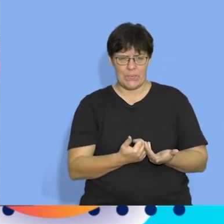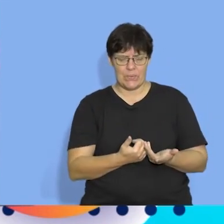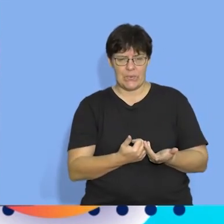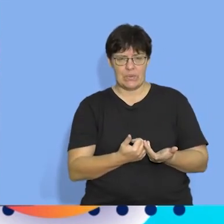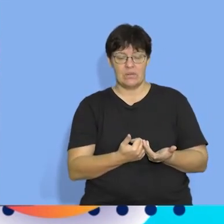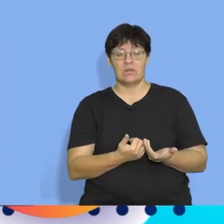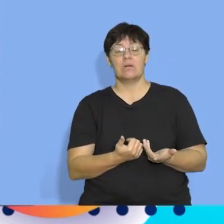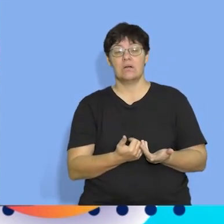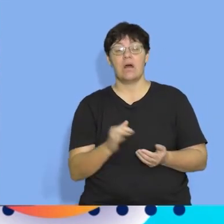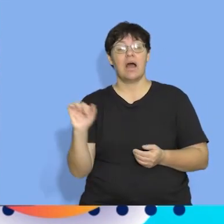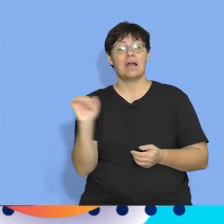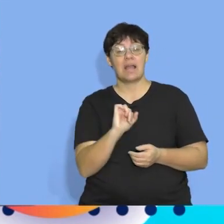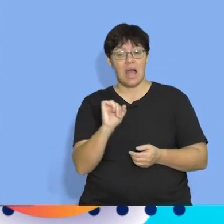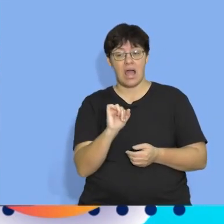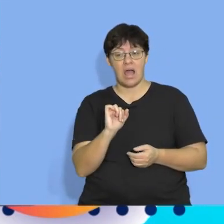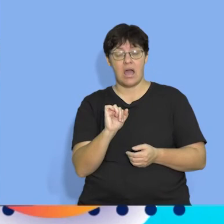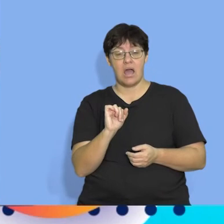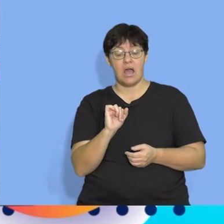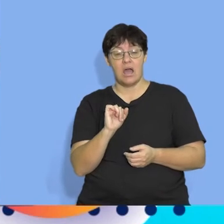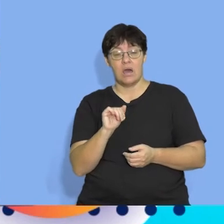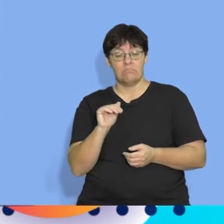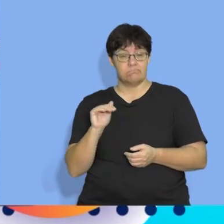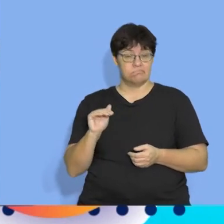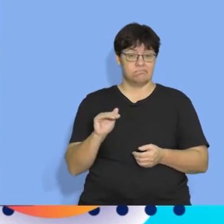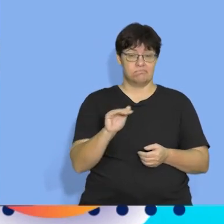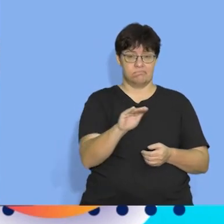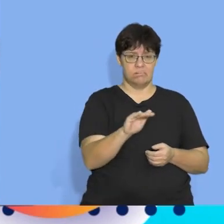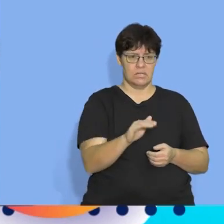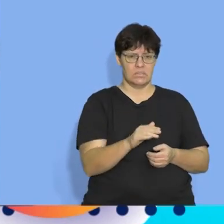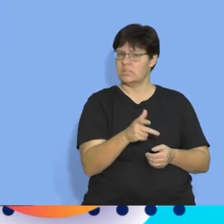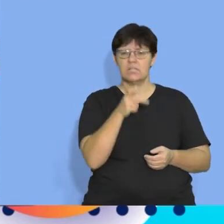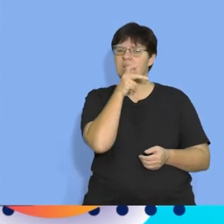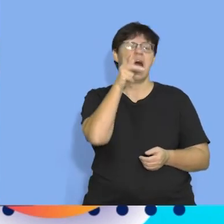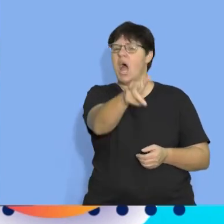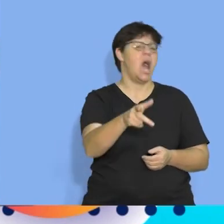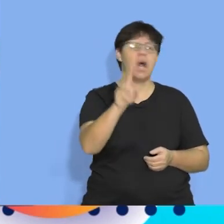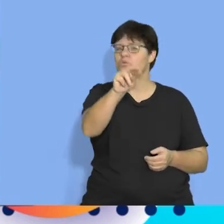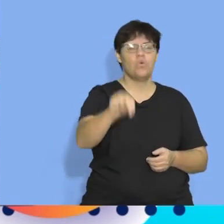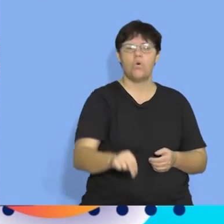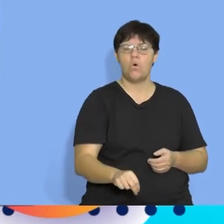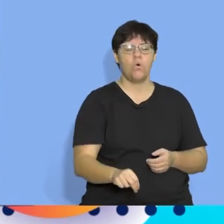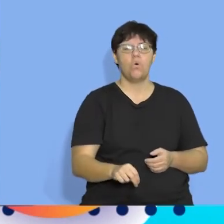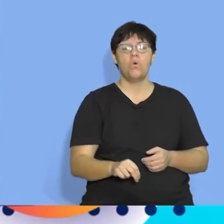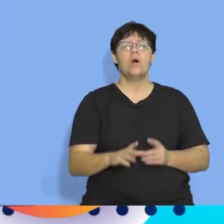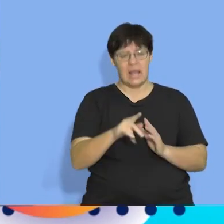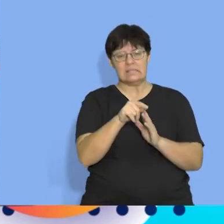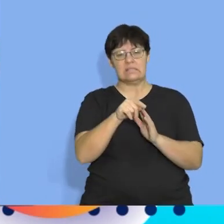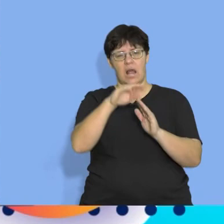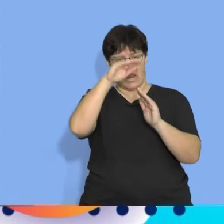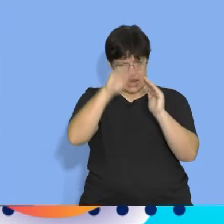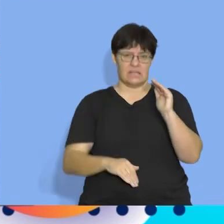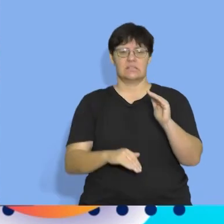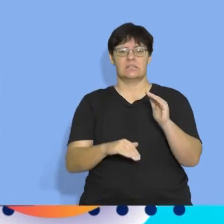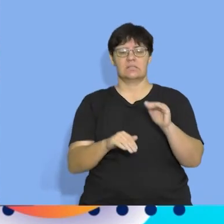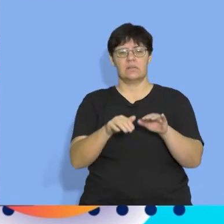going to tell you that the car is accelerating. And right now you're all screaming at the screen going, no, it's not, Tracy, it's